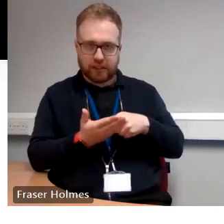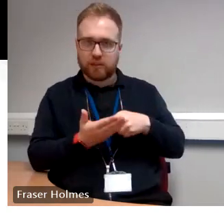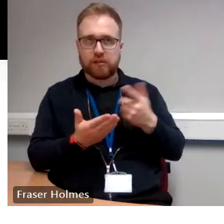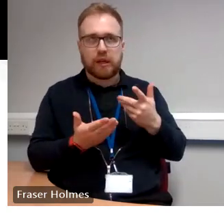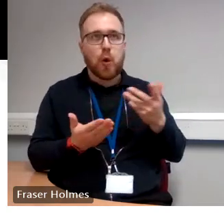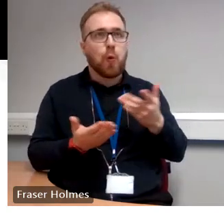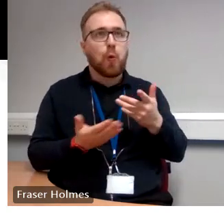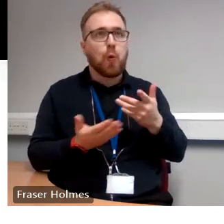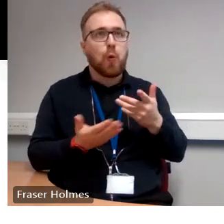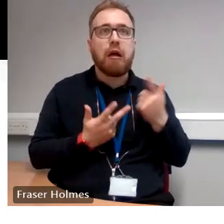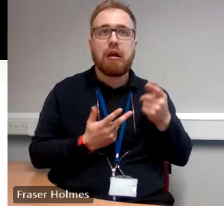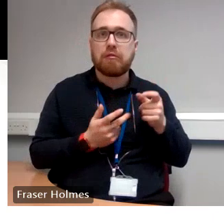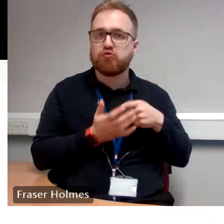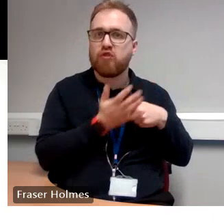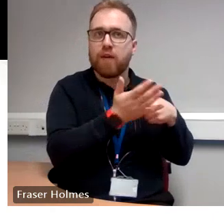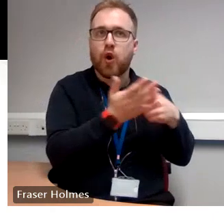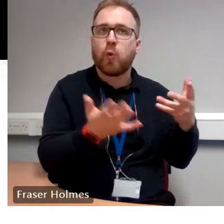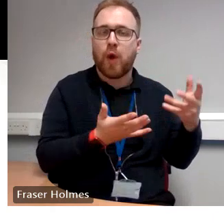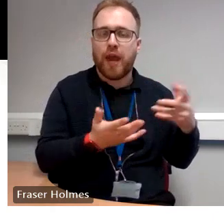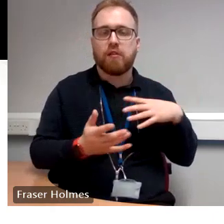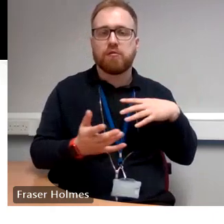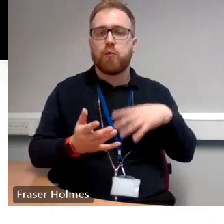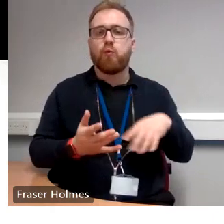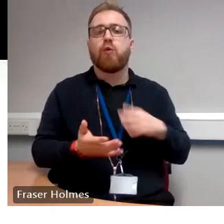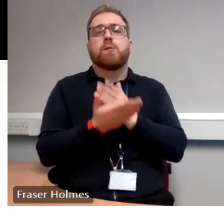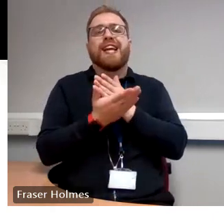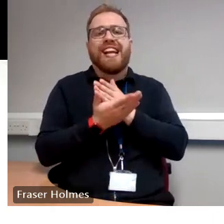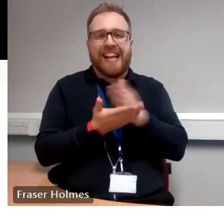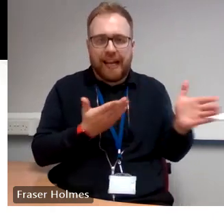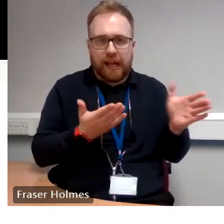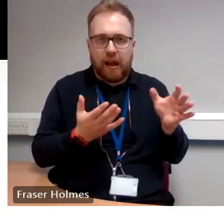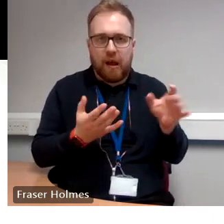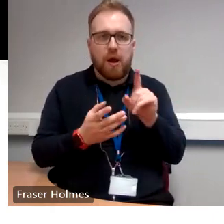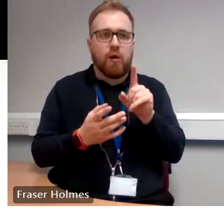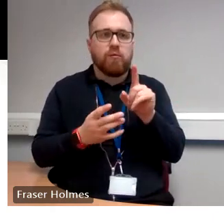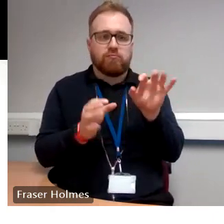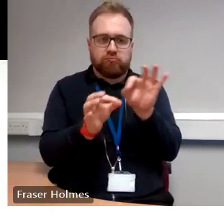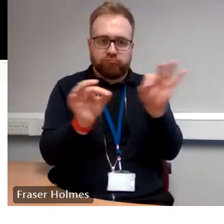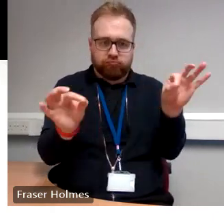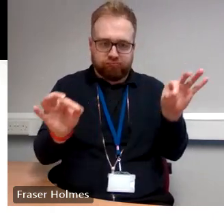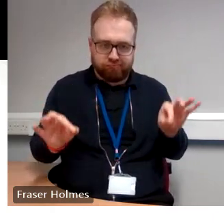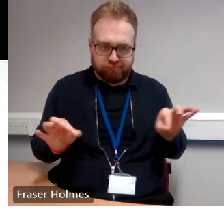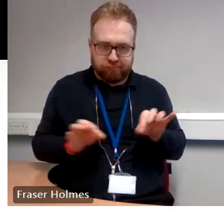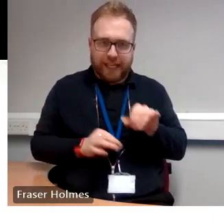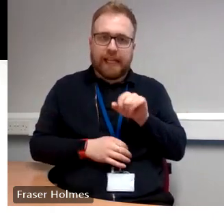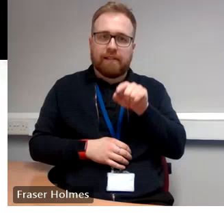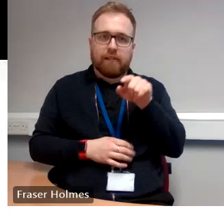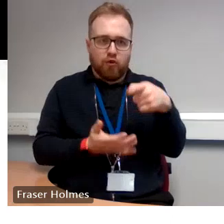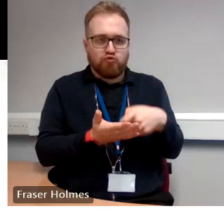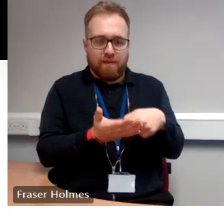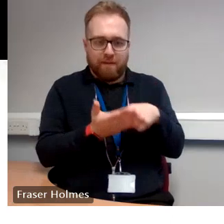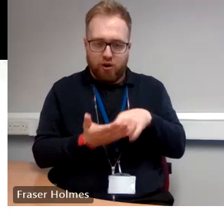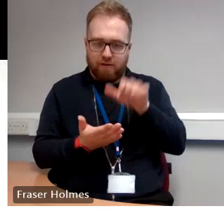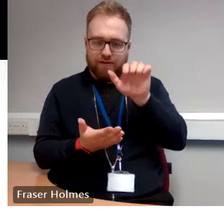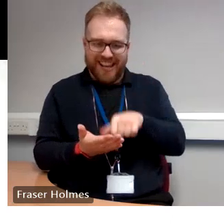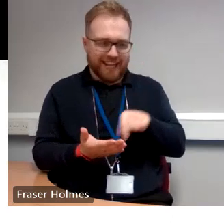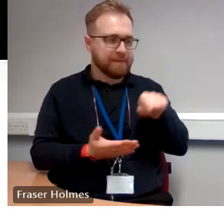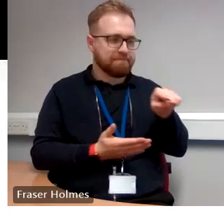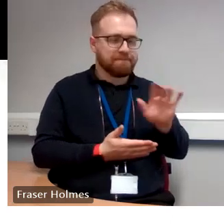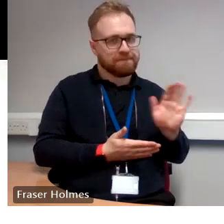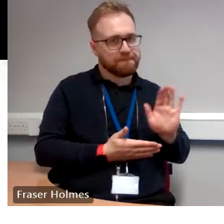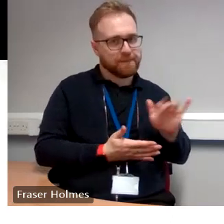send the patient. So we wanted to be clearer about those boundaries, about what sort of referrals should be coming to social prescribers